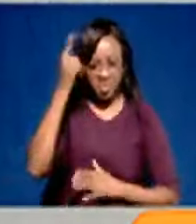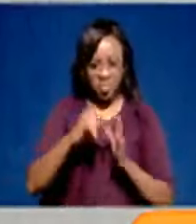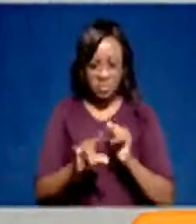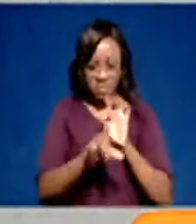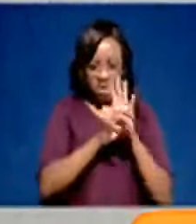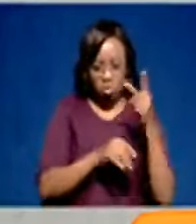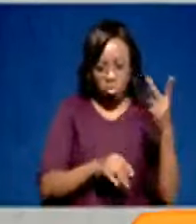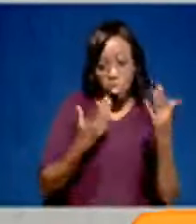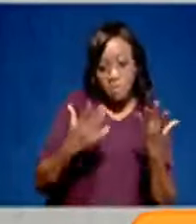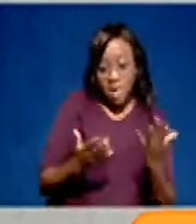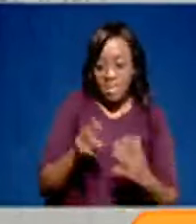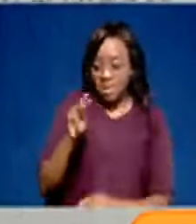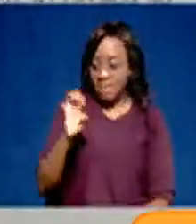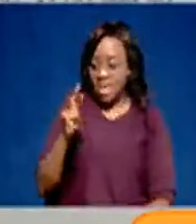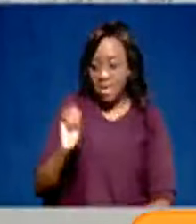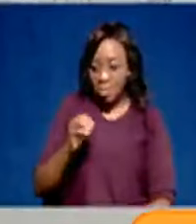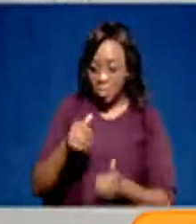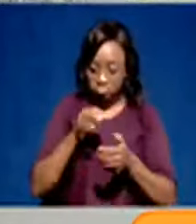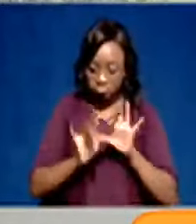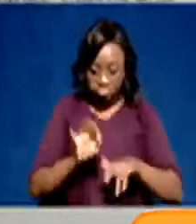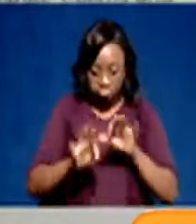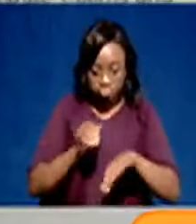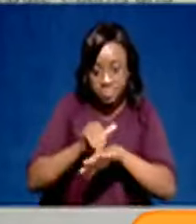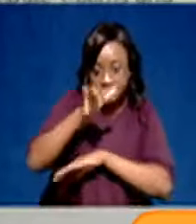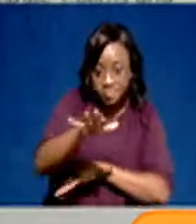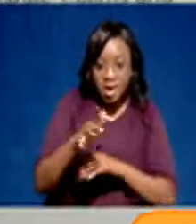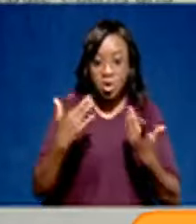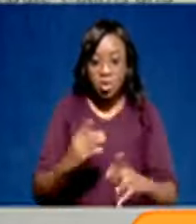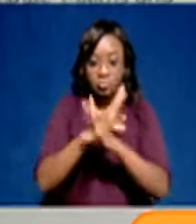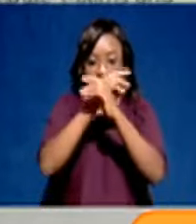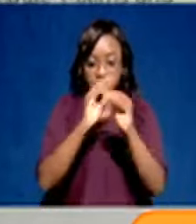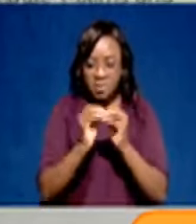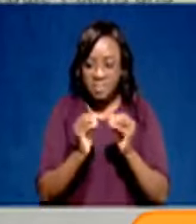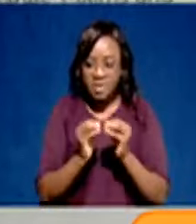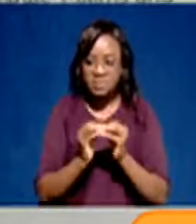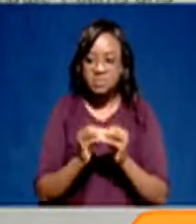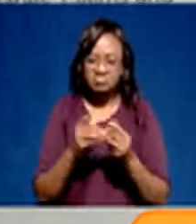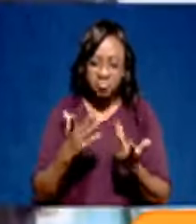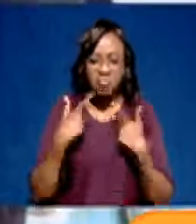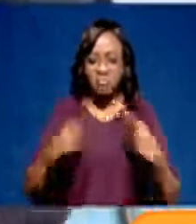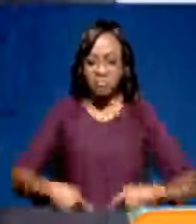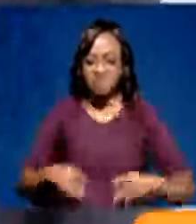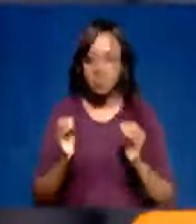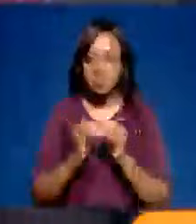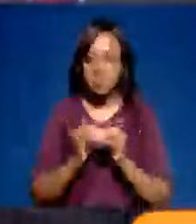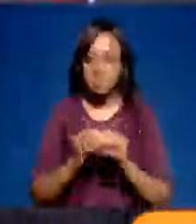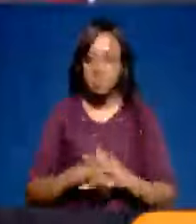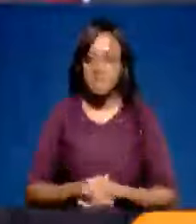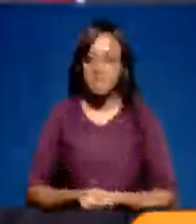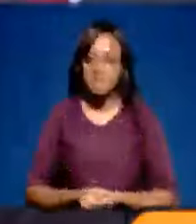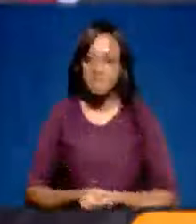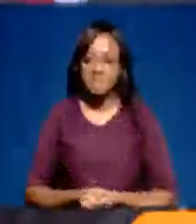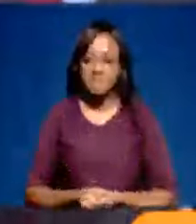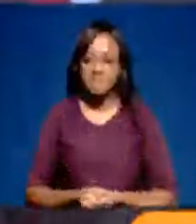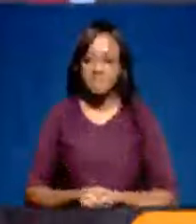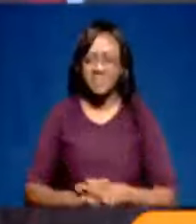either through written memoranda or through physical and virtual meetings that will be held for this purpose.